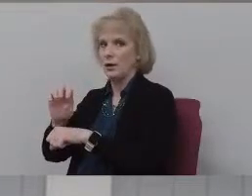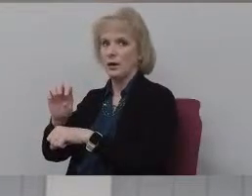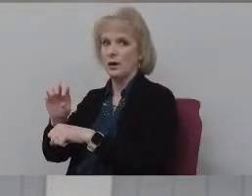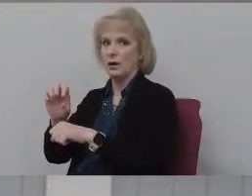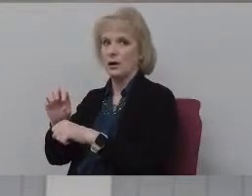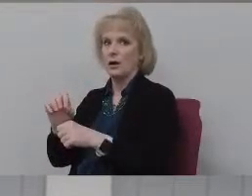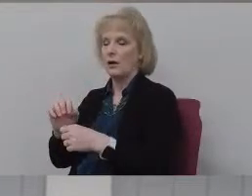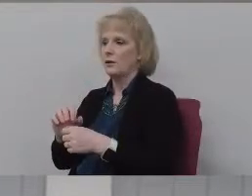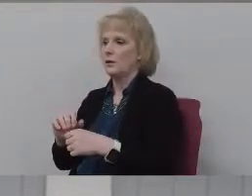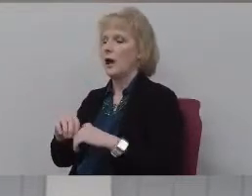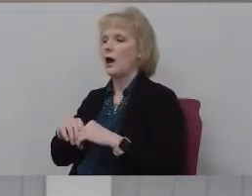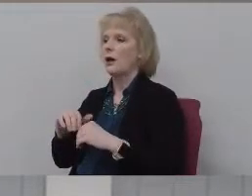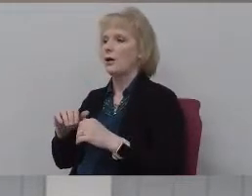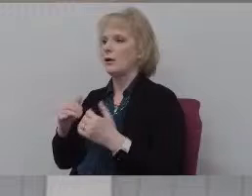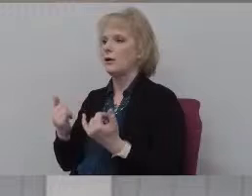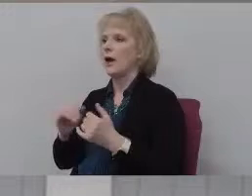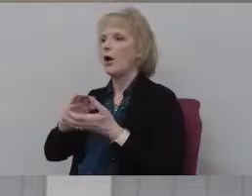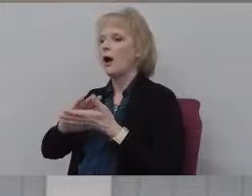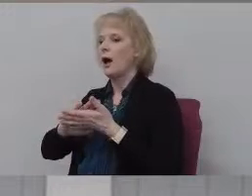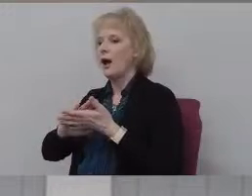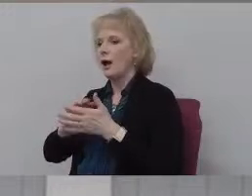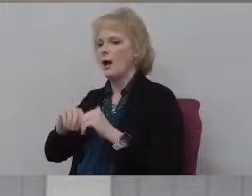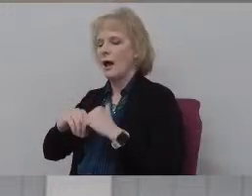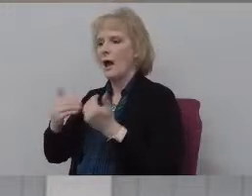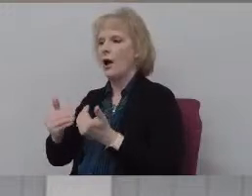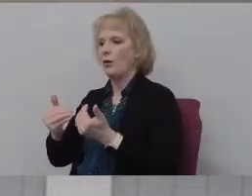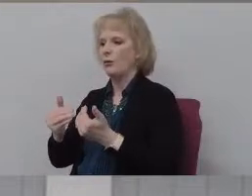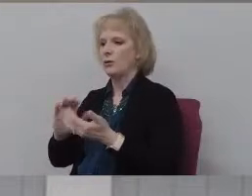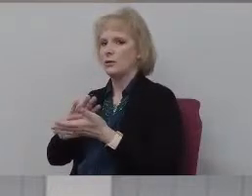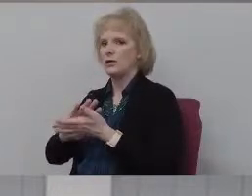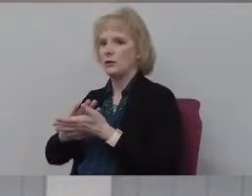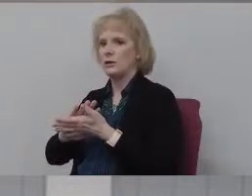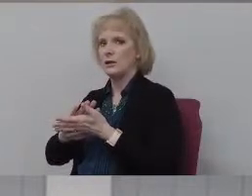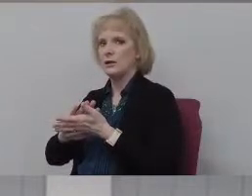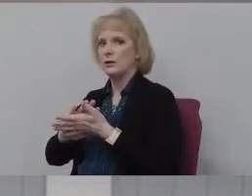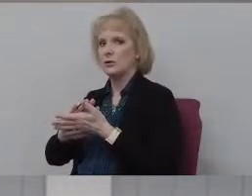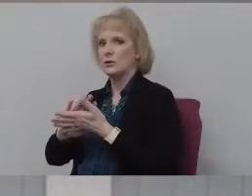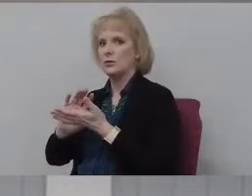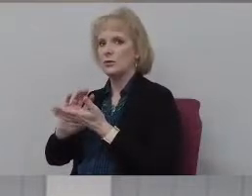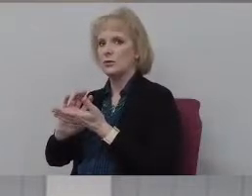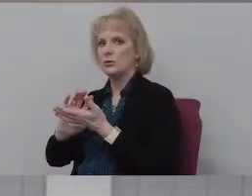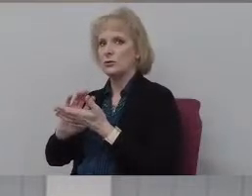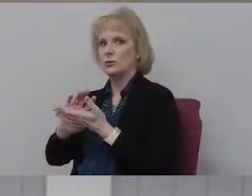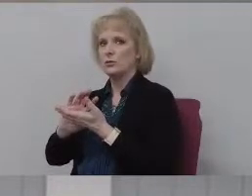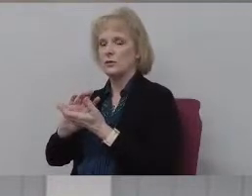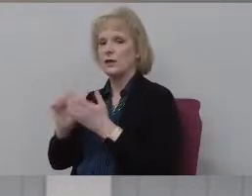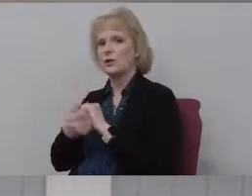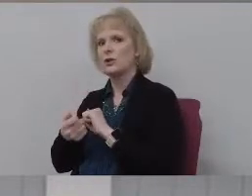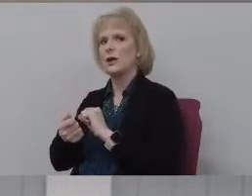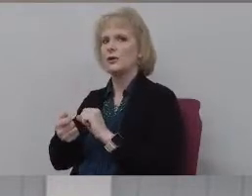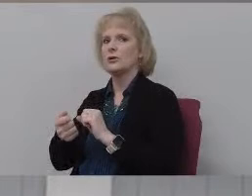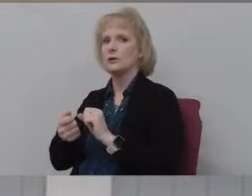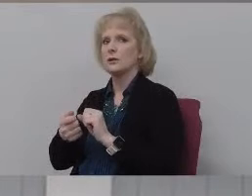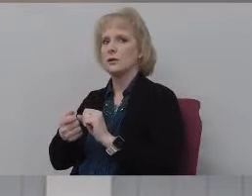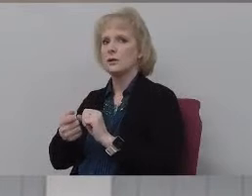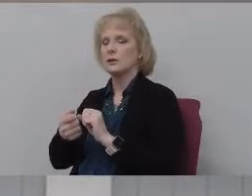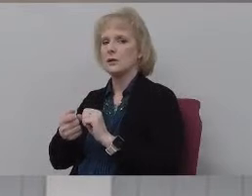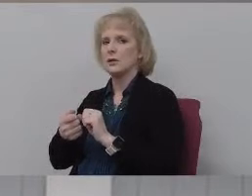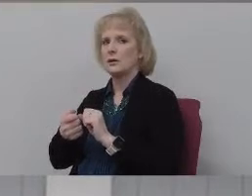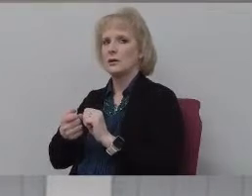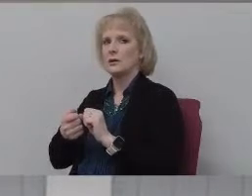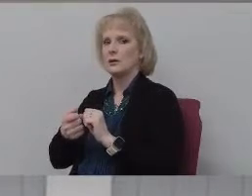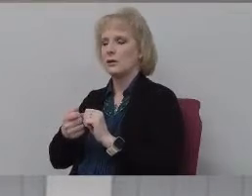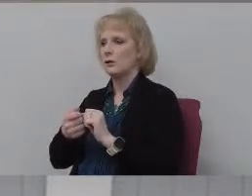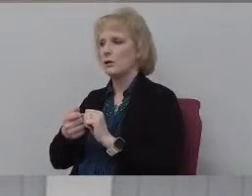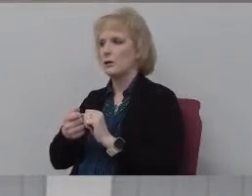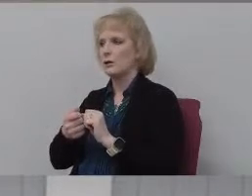ever switched to where instead of going to the temple three times a year, they were still doing that in the days of the Lord Jesus Christ. They're still doing that,